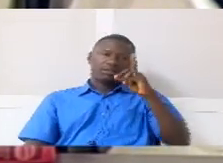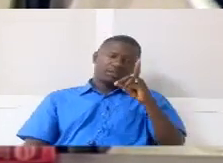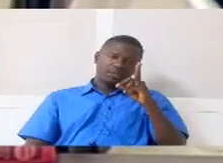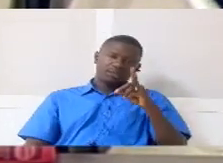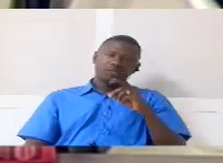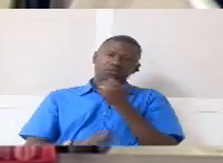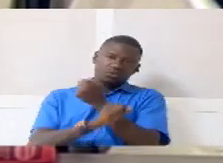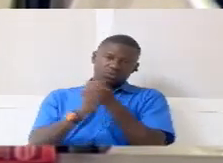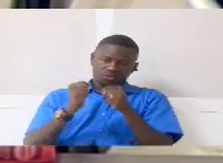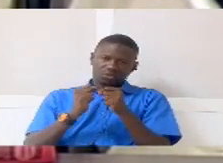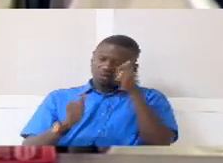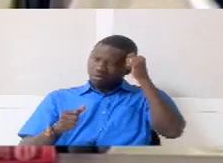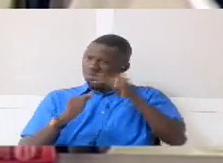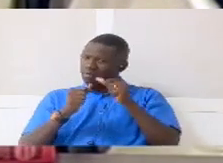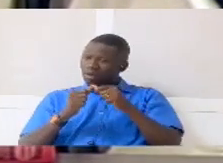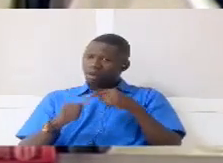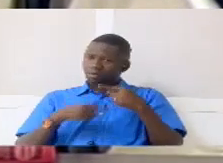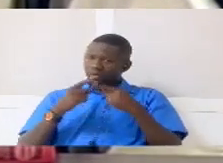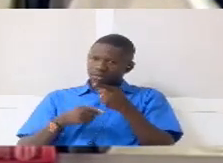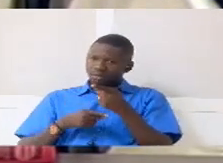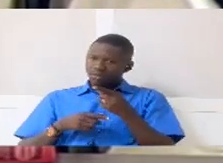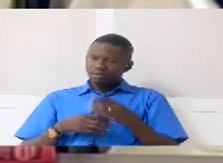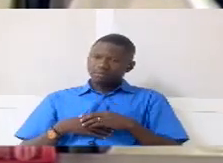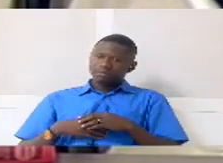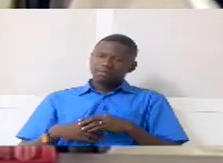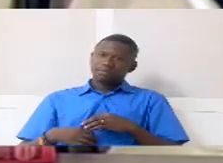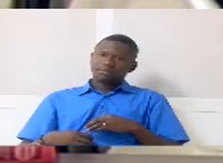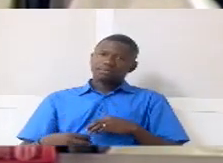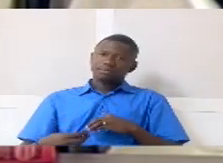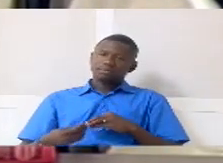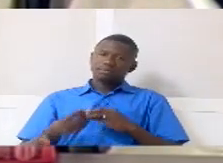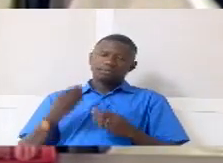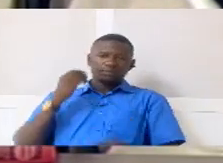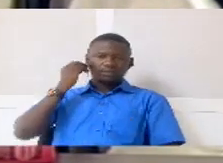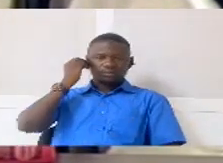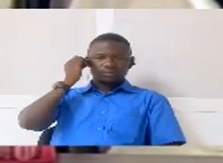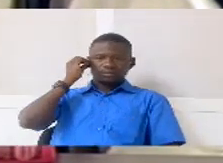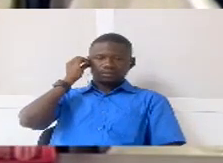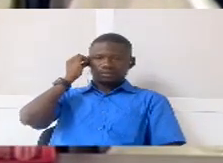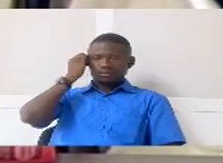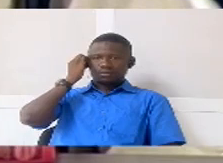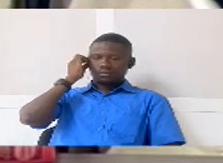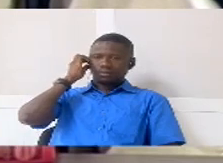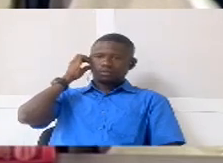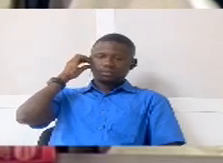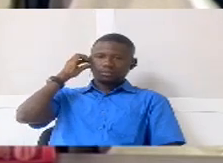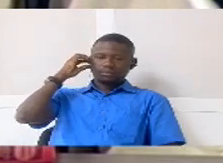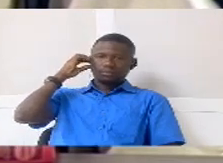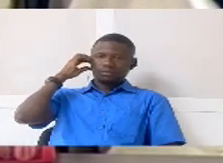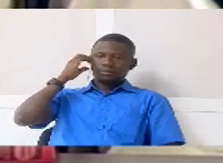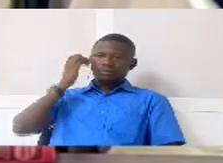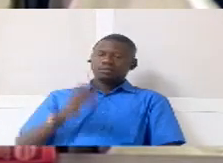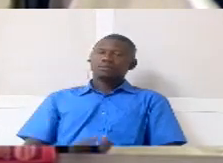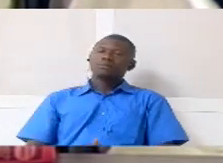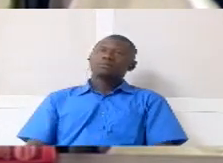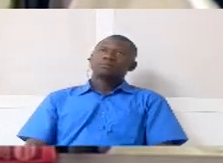kalamale Mr. Manneh ko hanu kaso la kantalalu isi mutanole bara bu katam bitlifulala yo ikatara wo ken ko wo